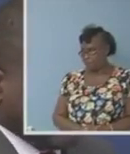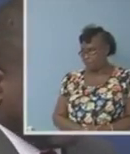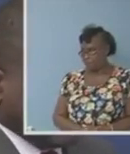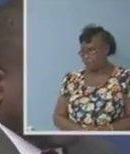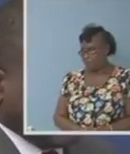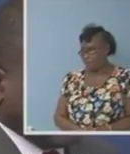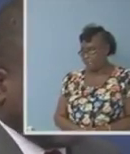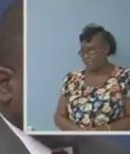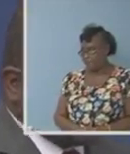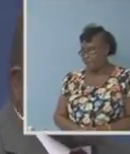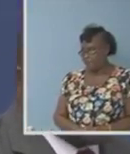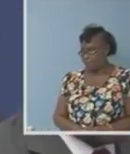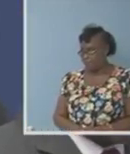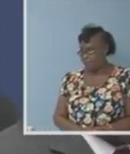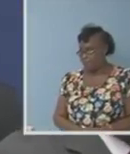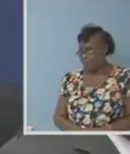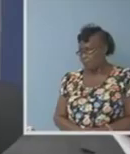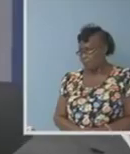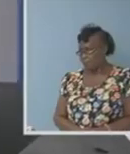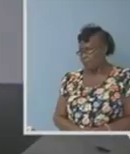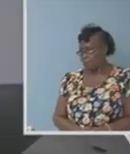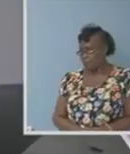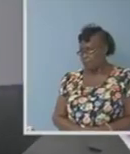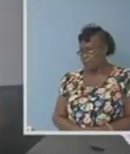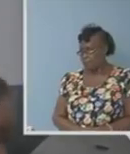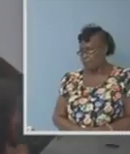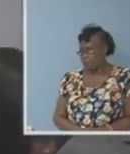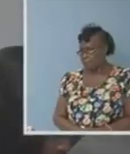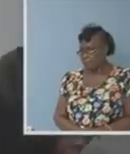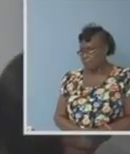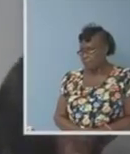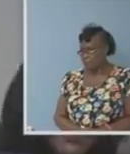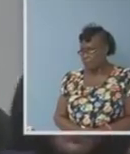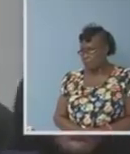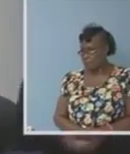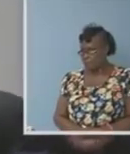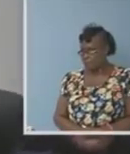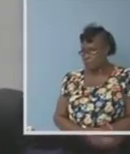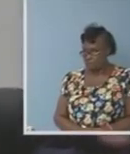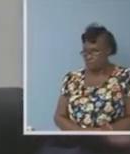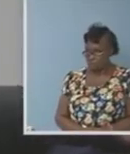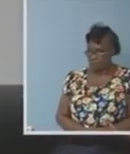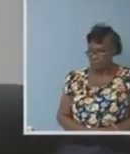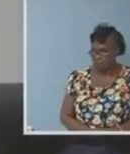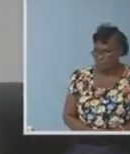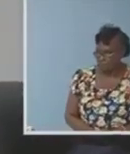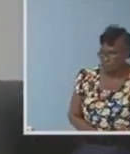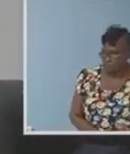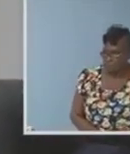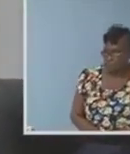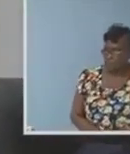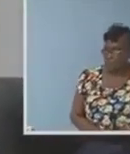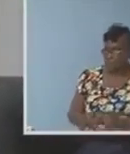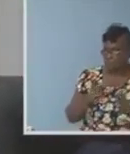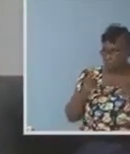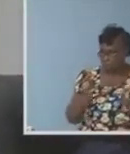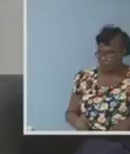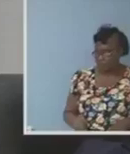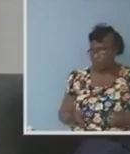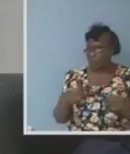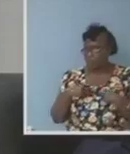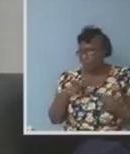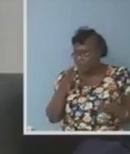Dr. Wheeler can answer. Or Mrs. Mitchell. Okay, certainly persons who have